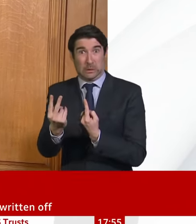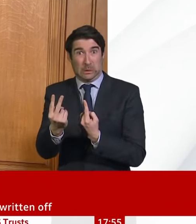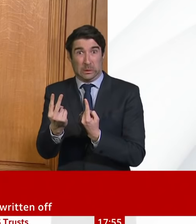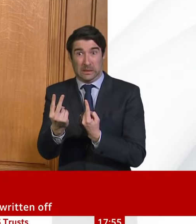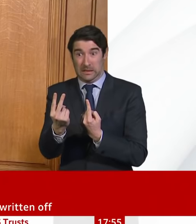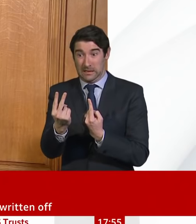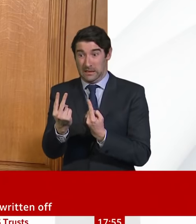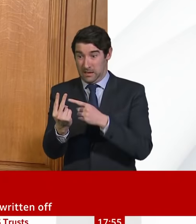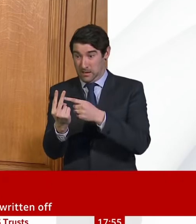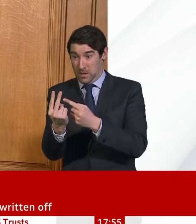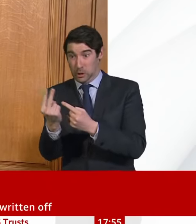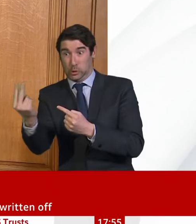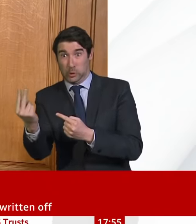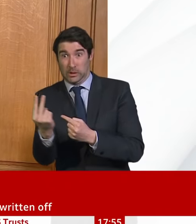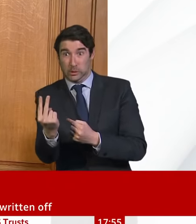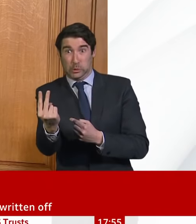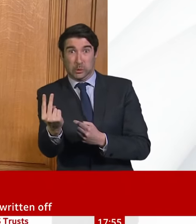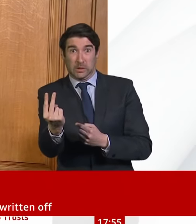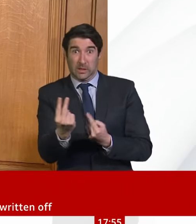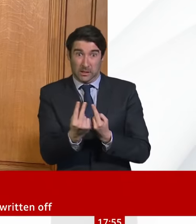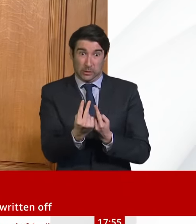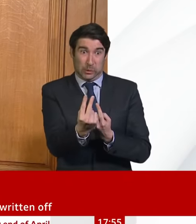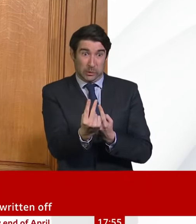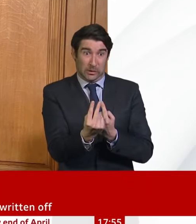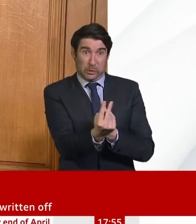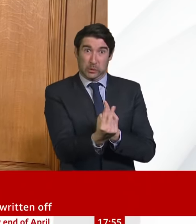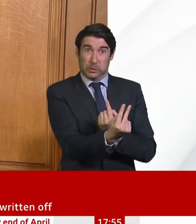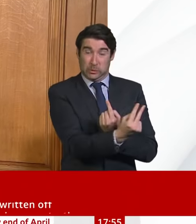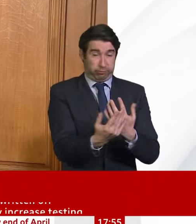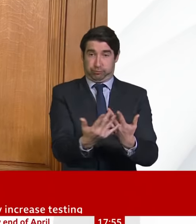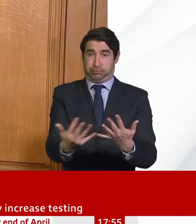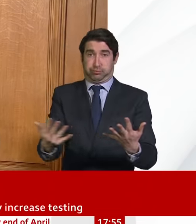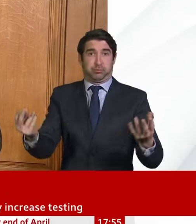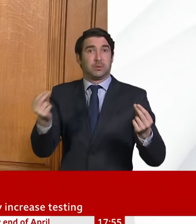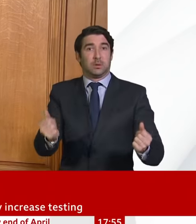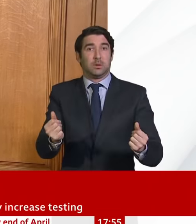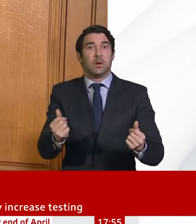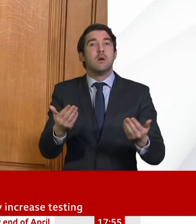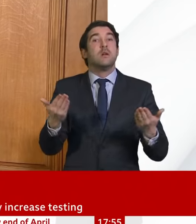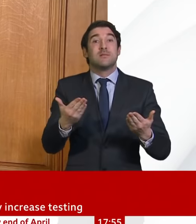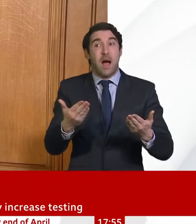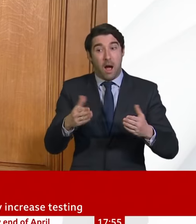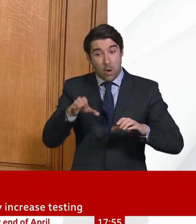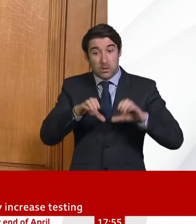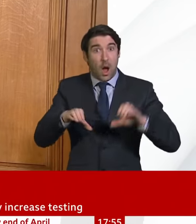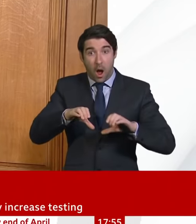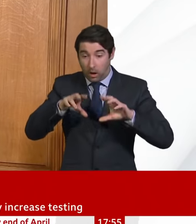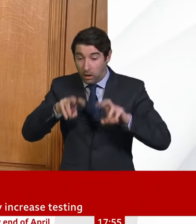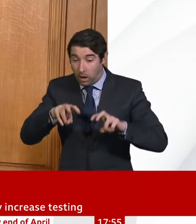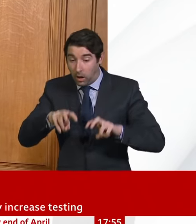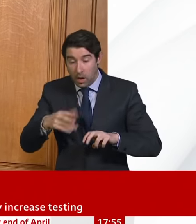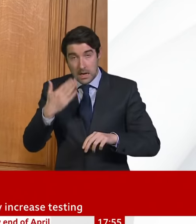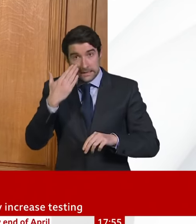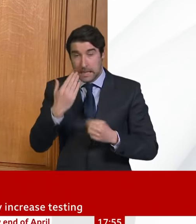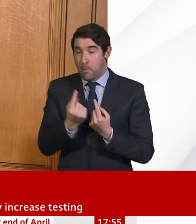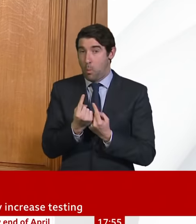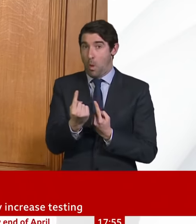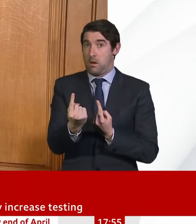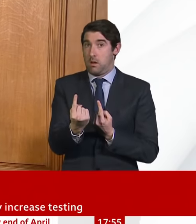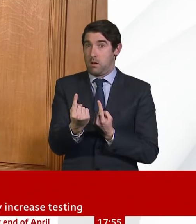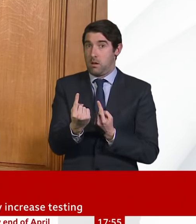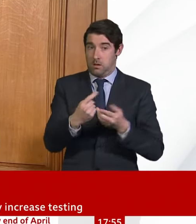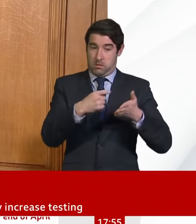that is additional evidence that infections are going to reduce. But as I've said before, and as I said a few minutes ago,